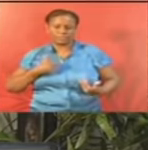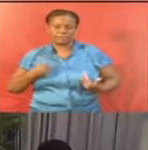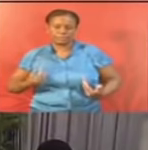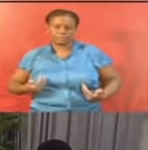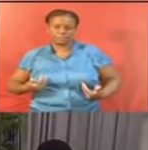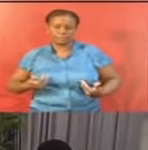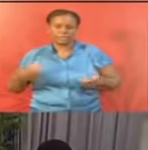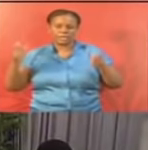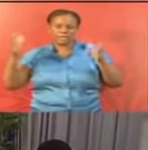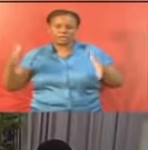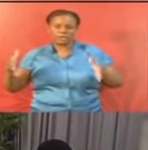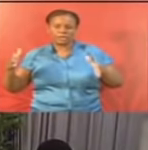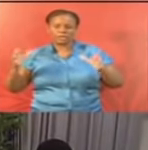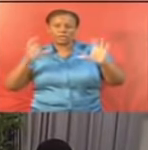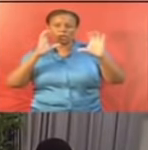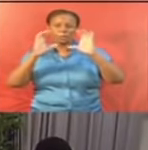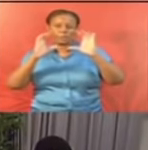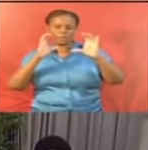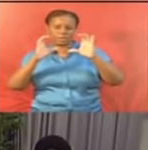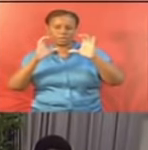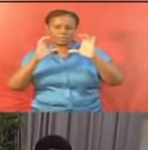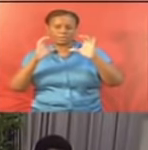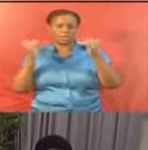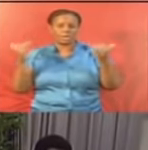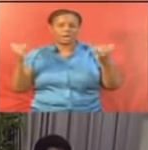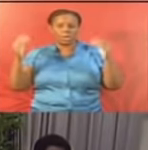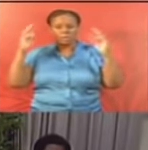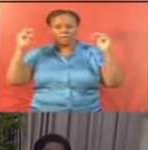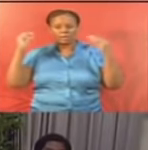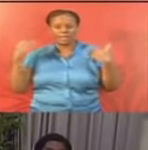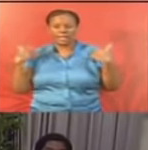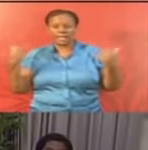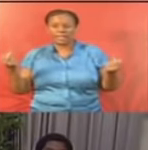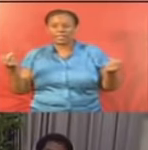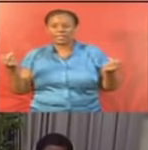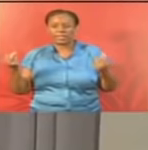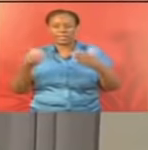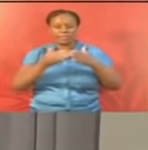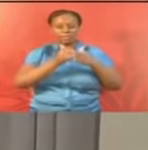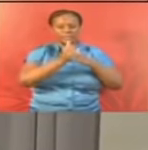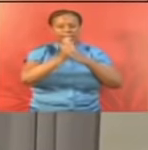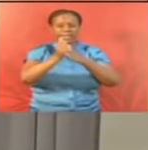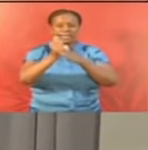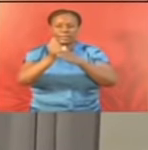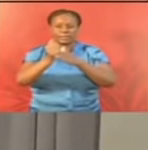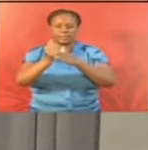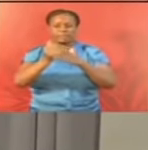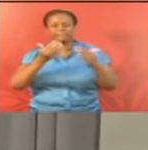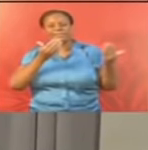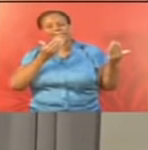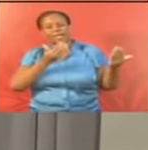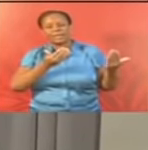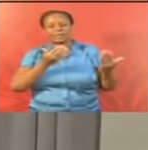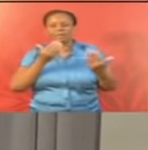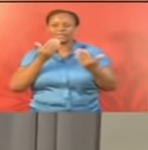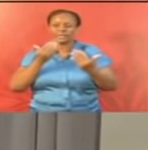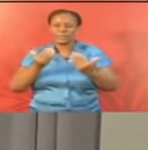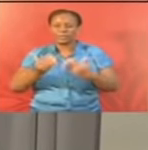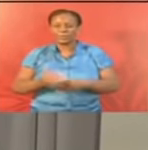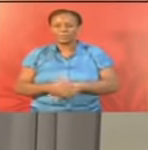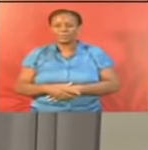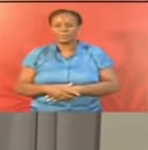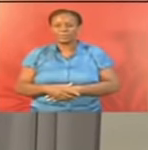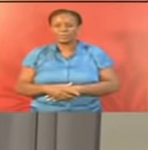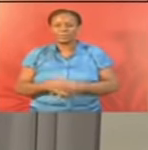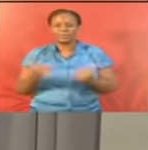opening statements. Thank you. Thank you very much, Candice. Good morning to all. Today is today